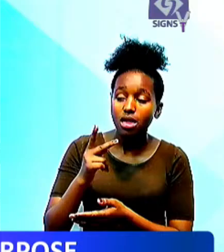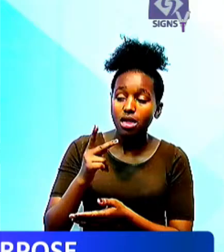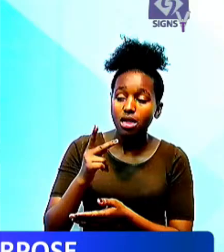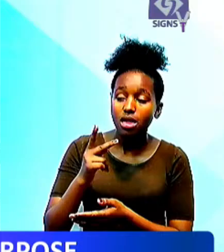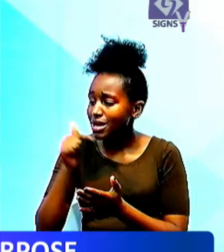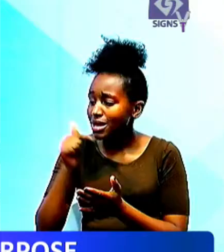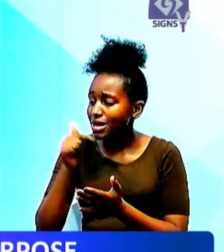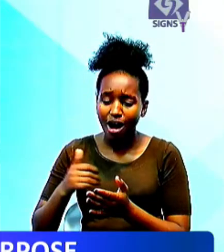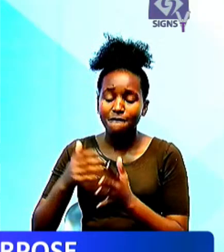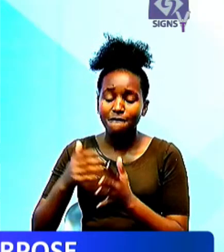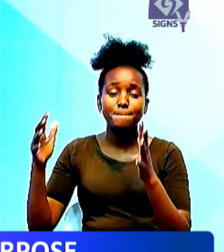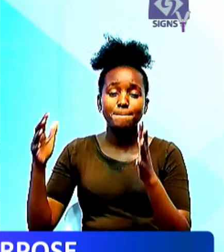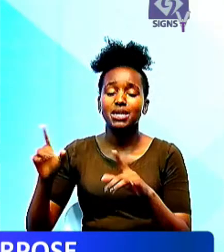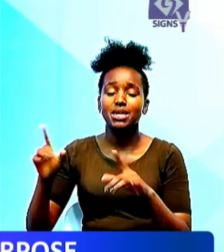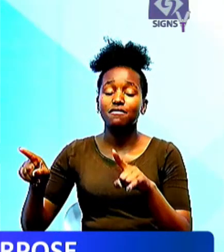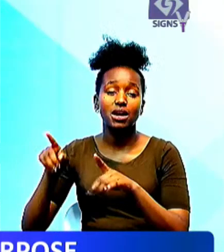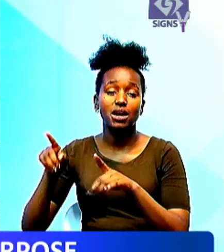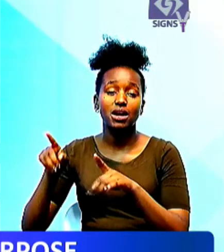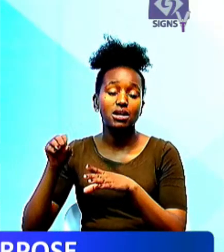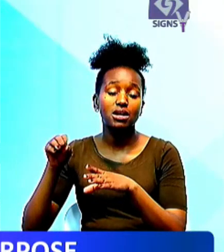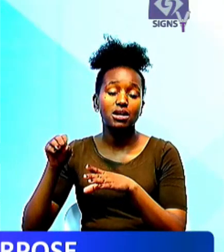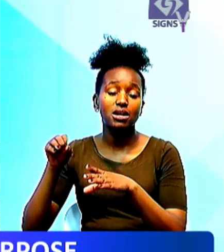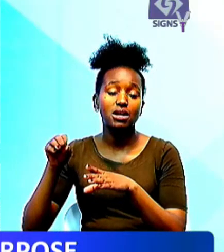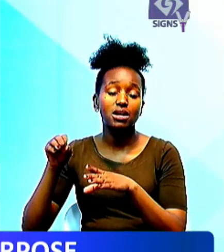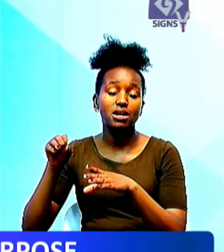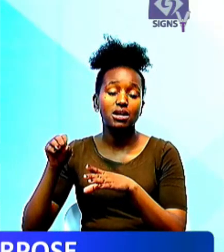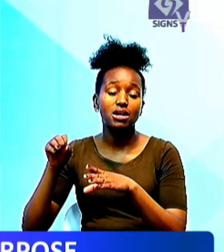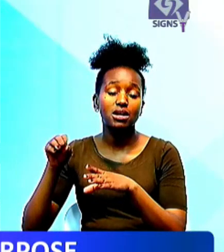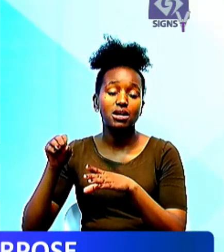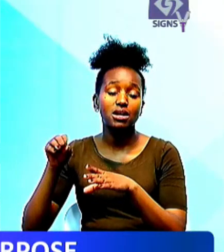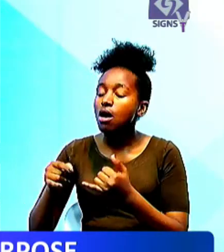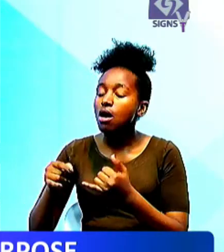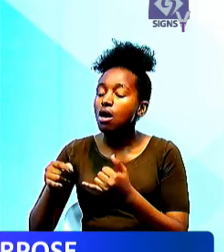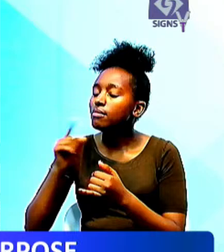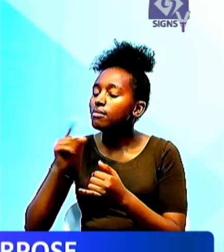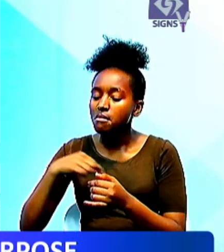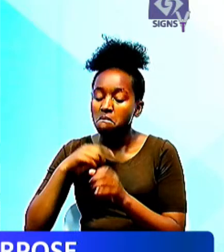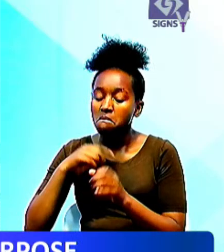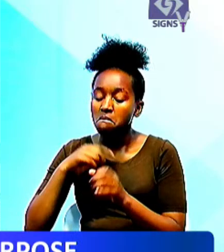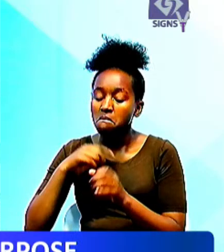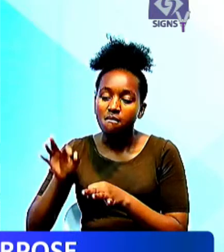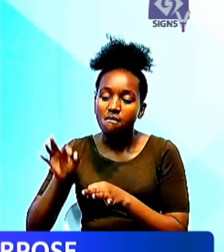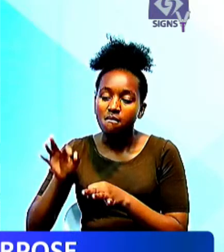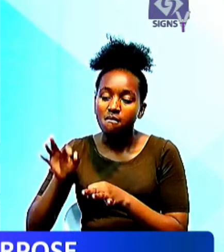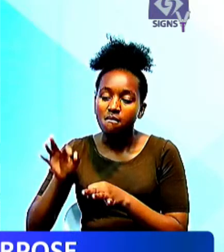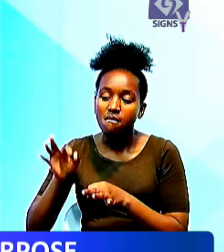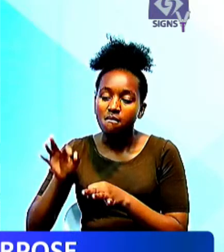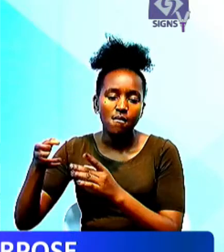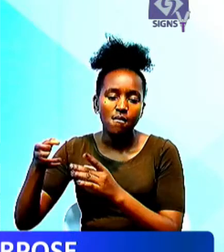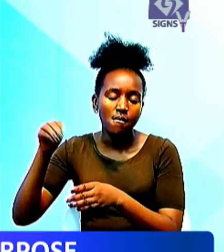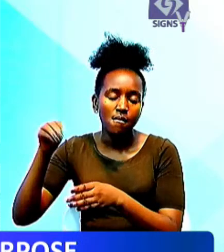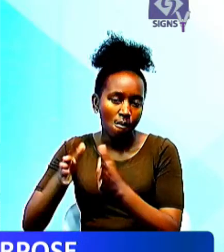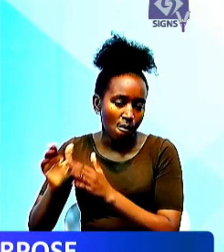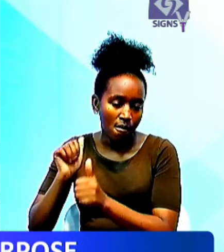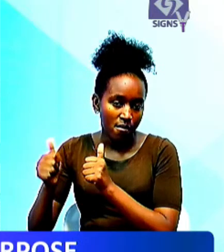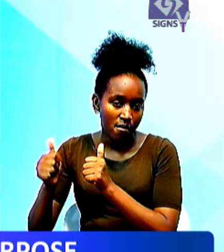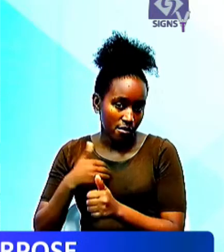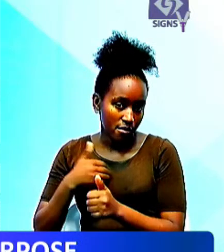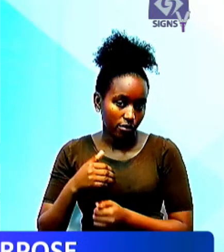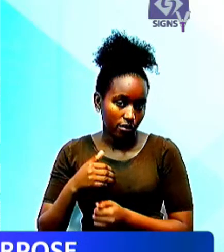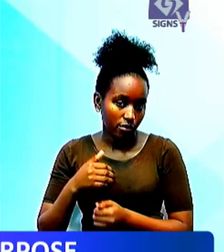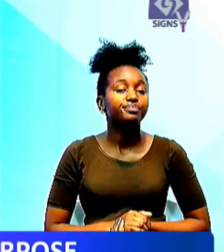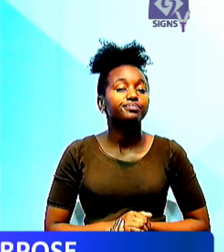very huge difference from an investment point of view. Does it impact the investment opportunities? Thank